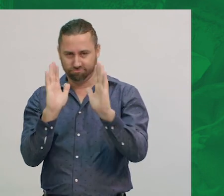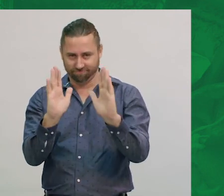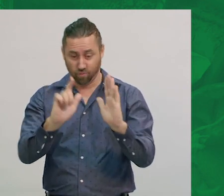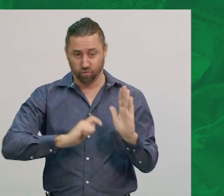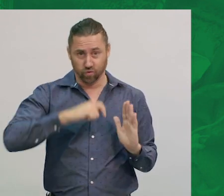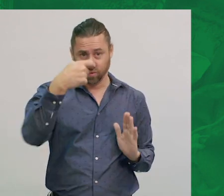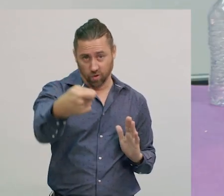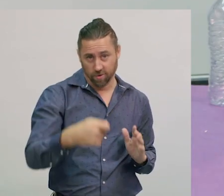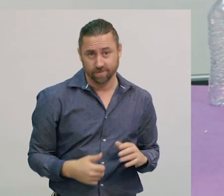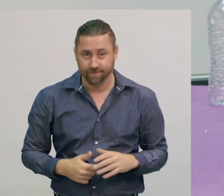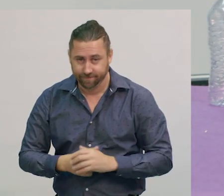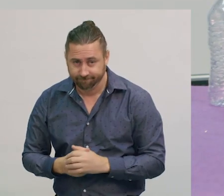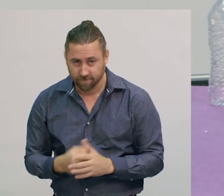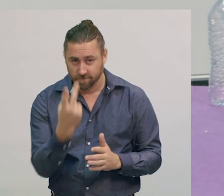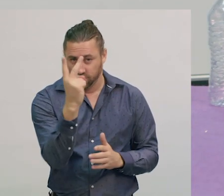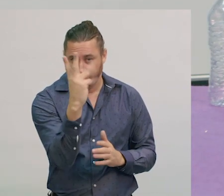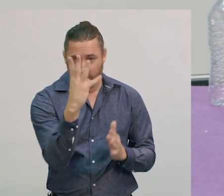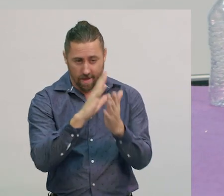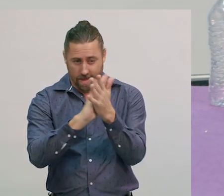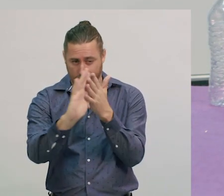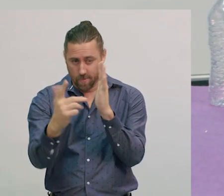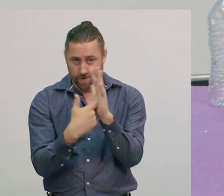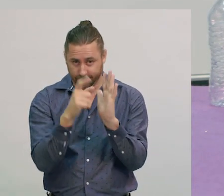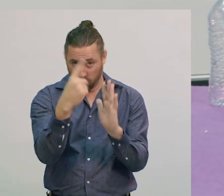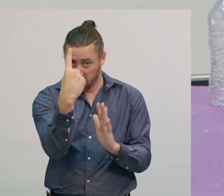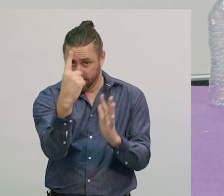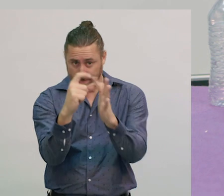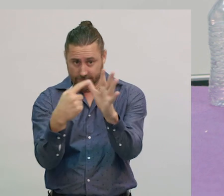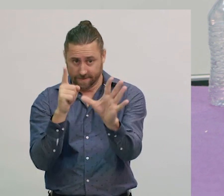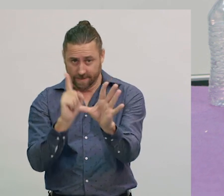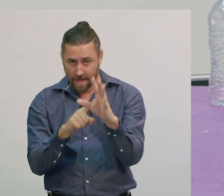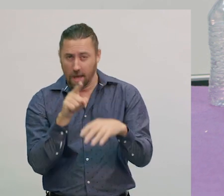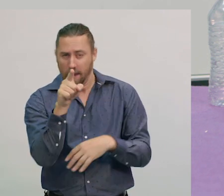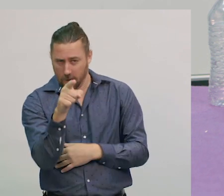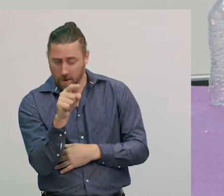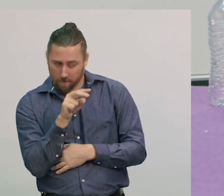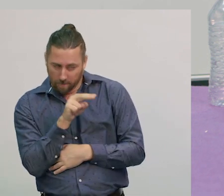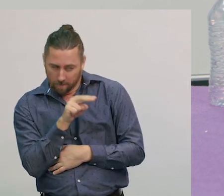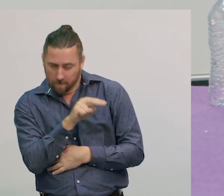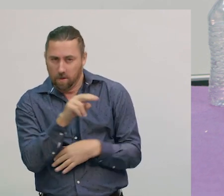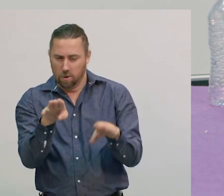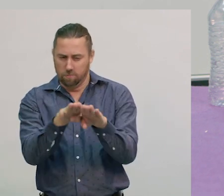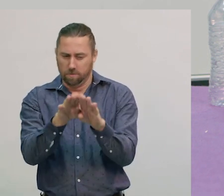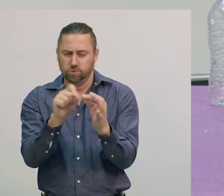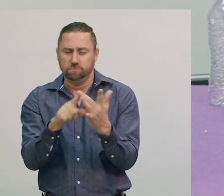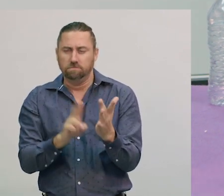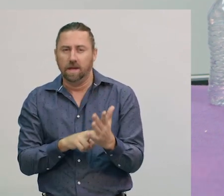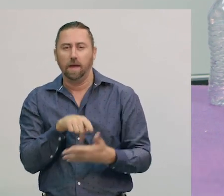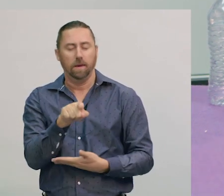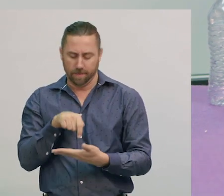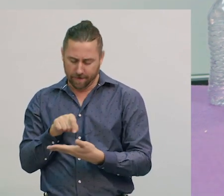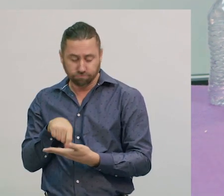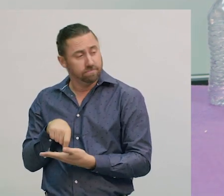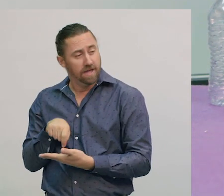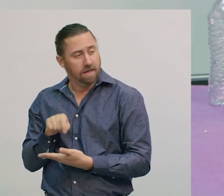it's your turn. For 24 hours, pay attention to what goes into your rubbish bin at home. Make